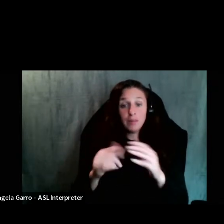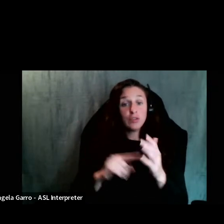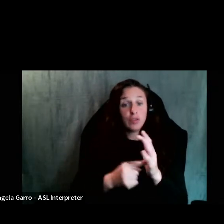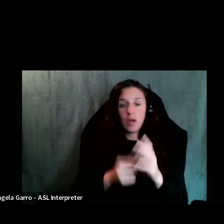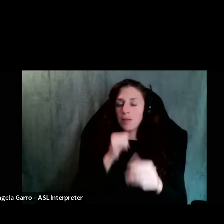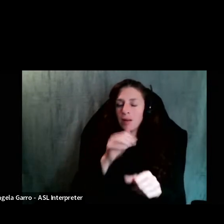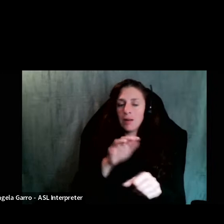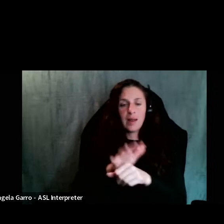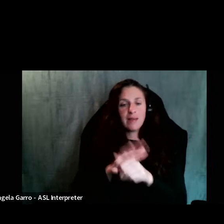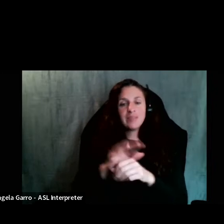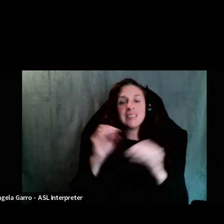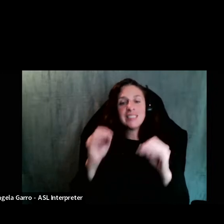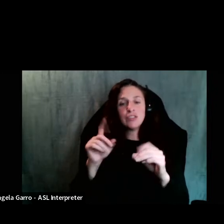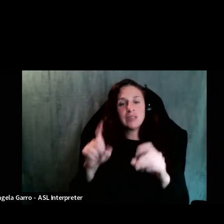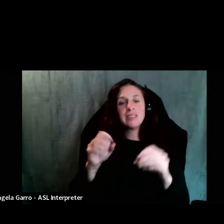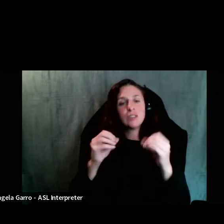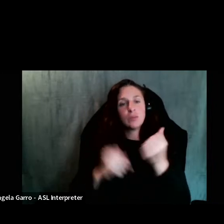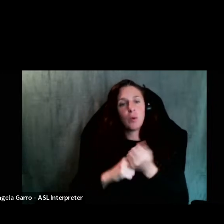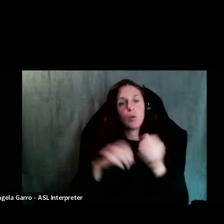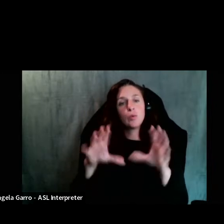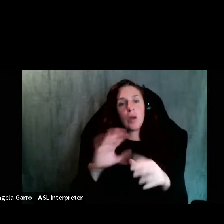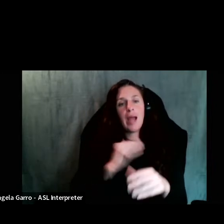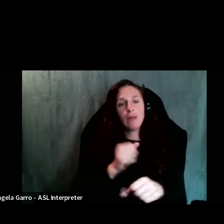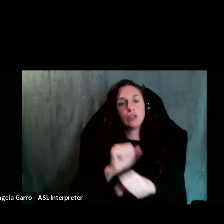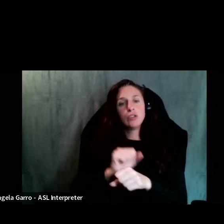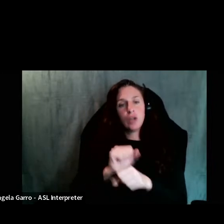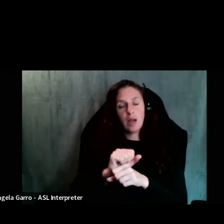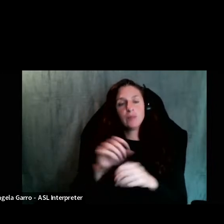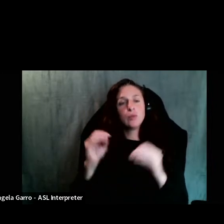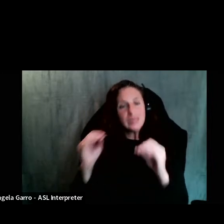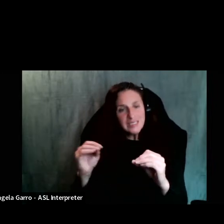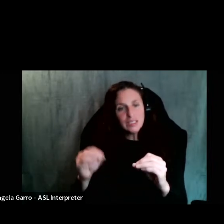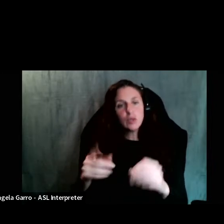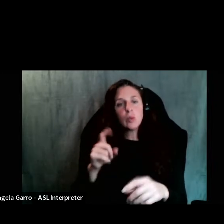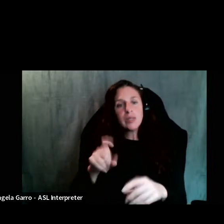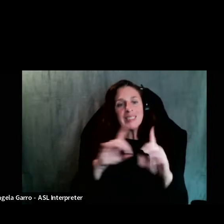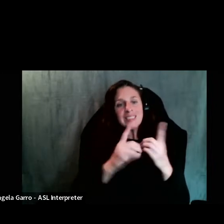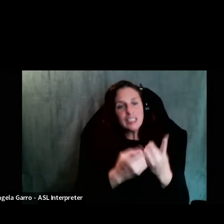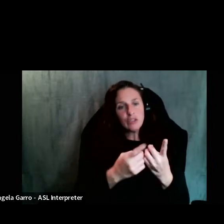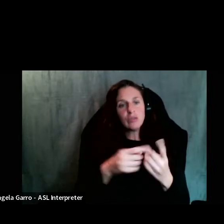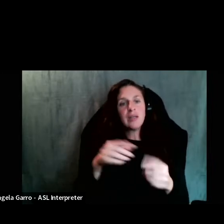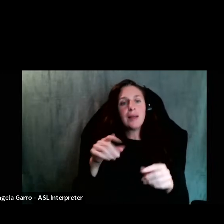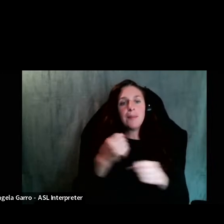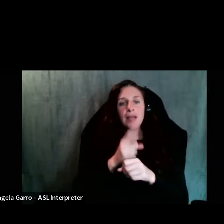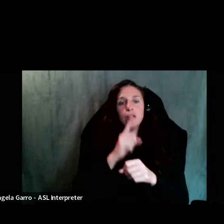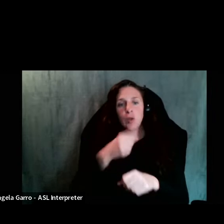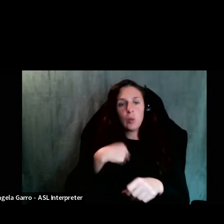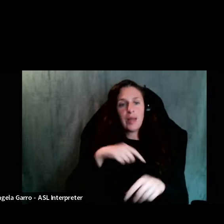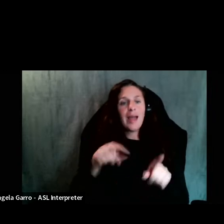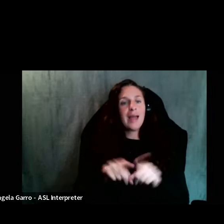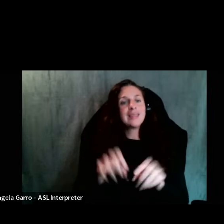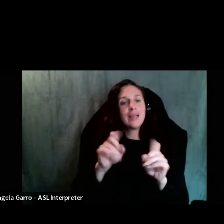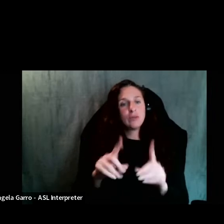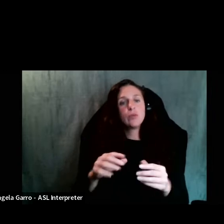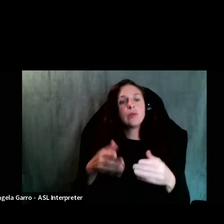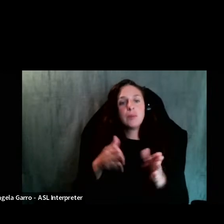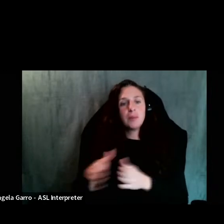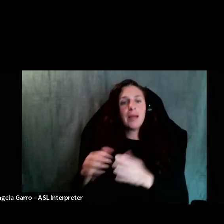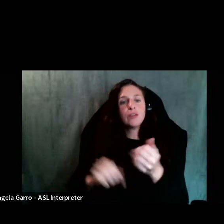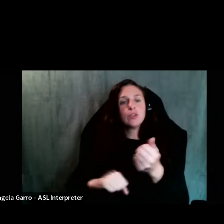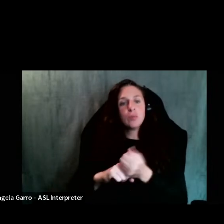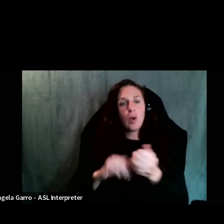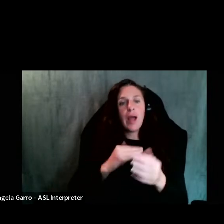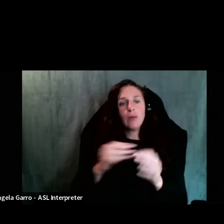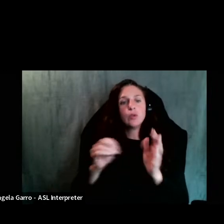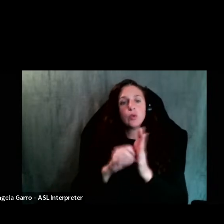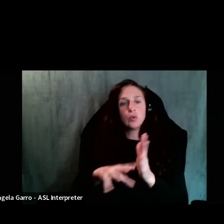need to be supported to do our job, which is to teach. We need the district to make sure that we as educators are prepared to support our students and reach the outcomes they've